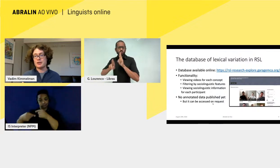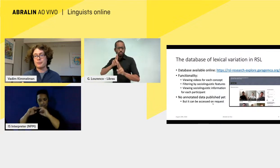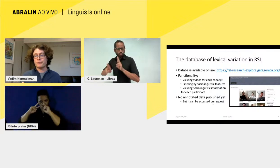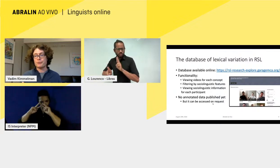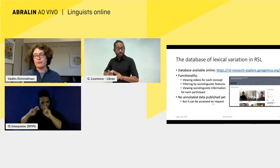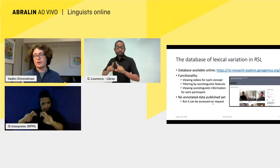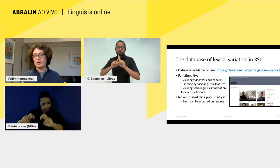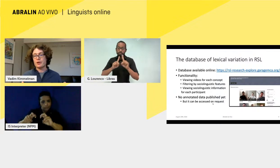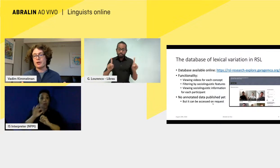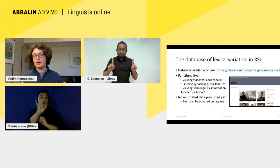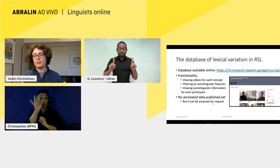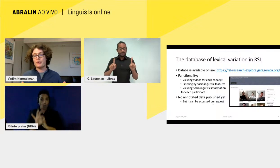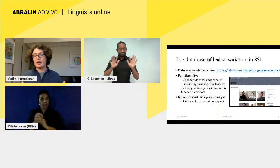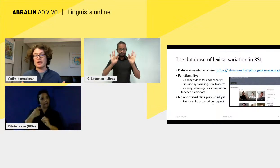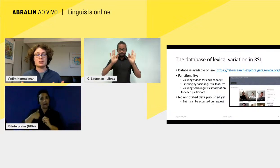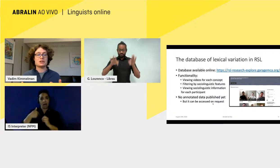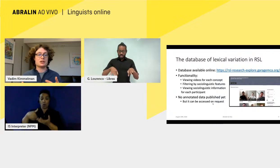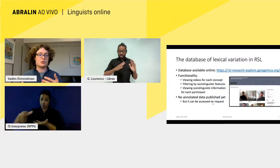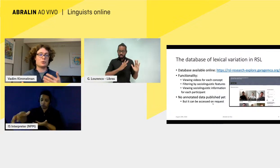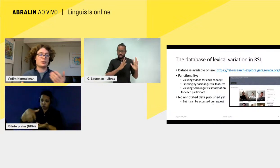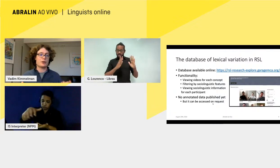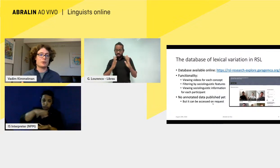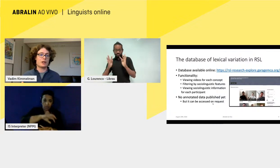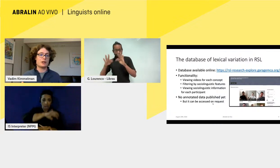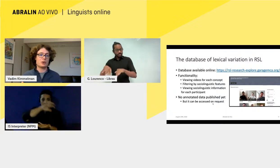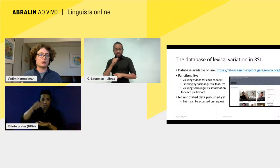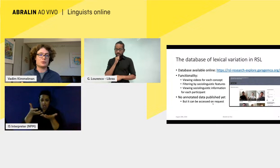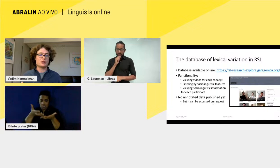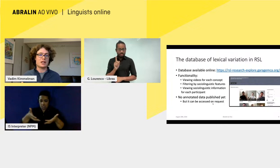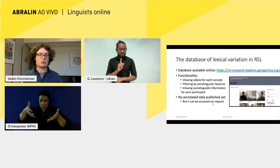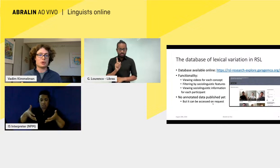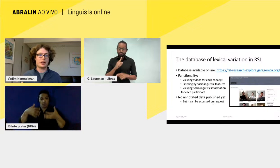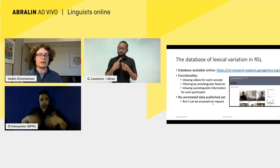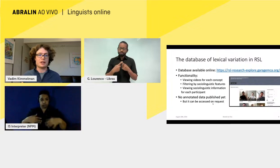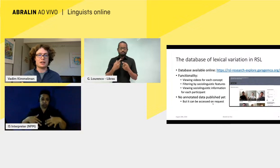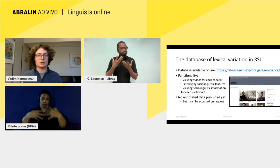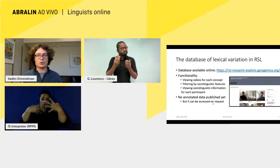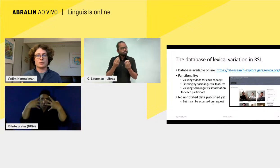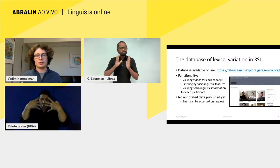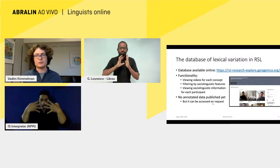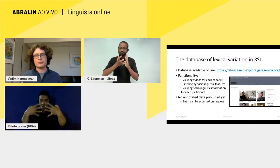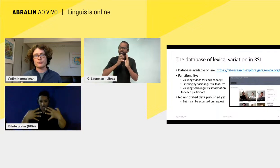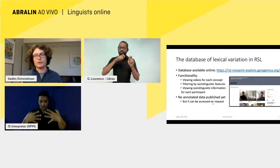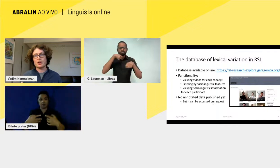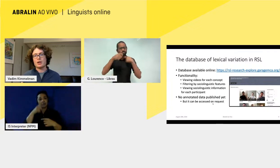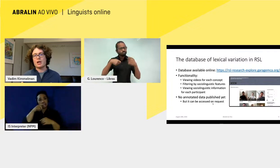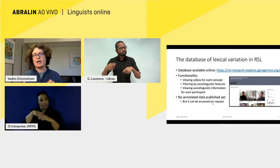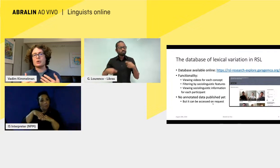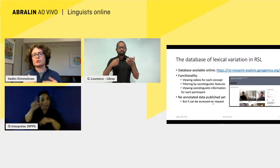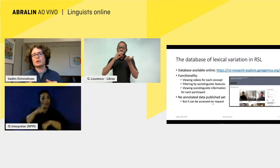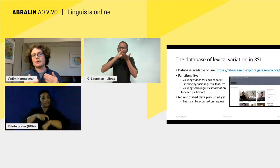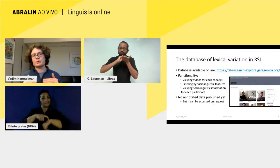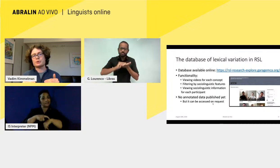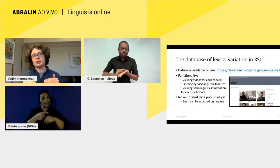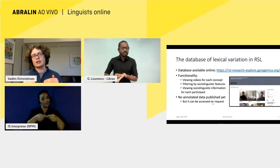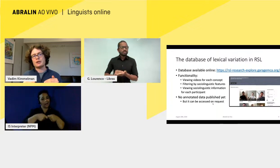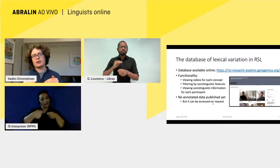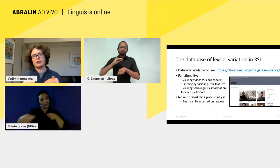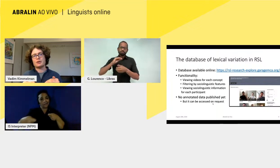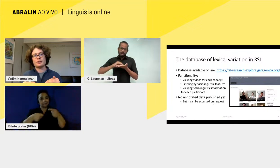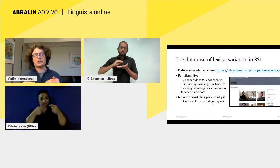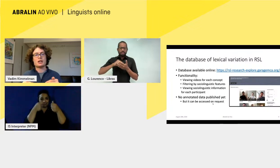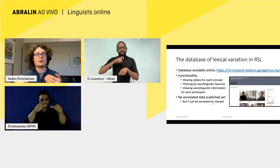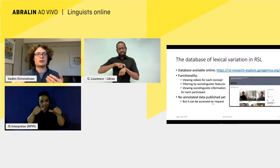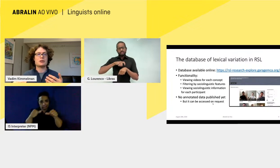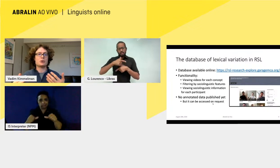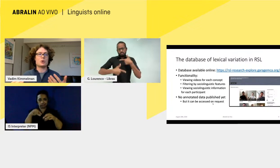of data, and it will require a lot of time to analyze all of it. I also have to say